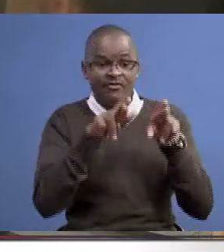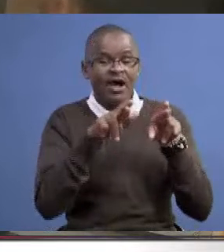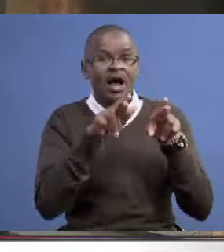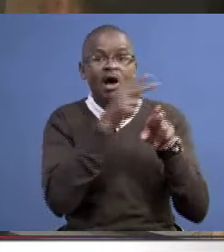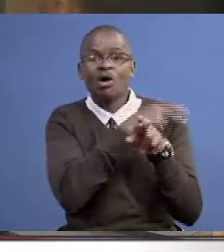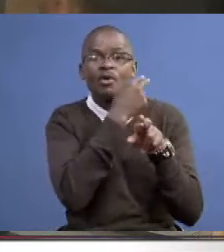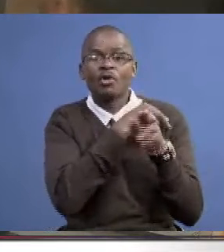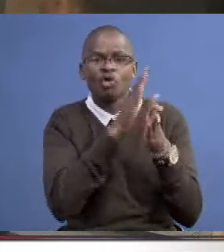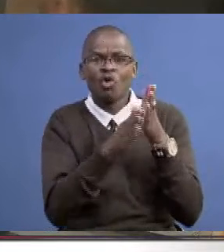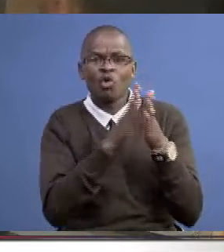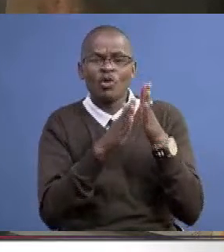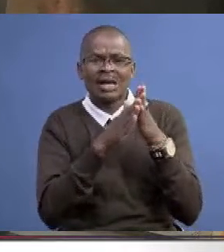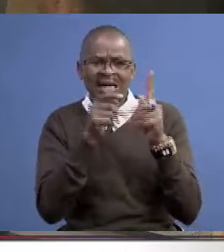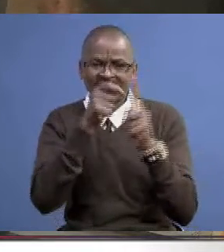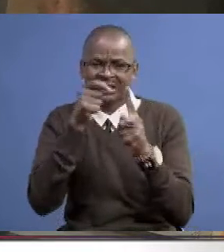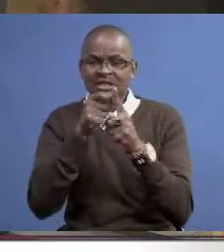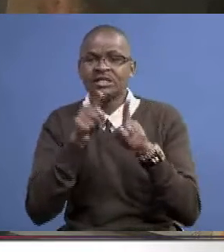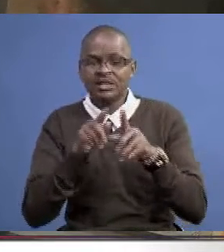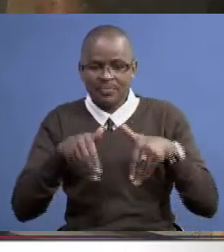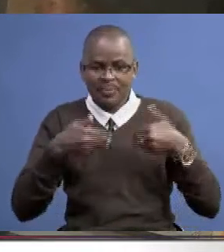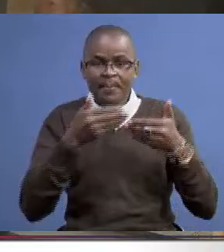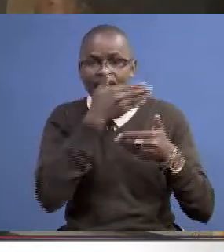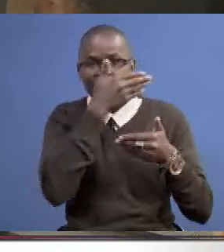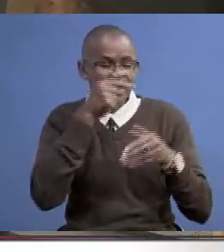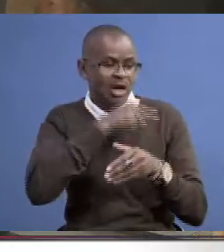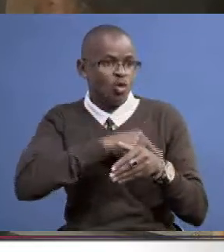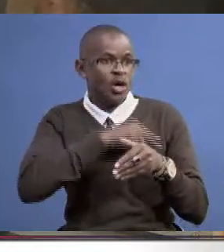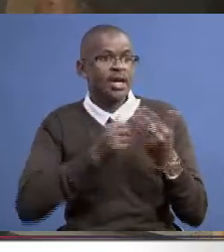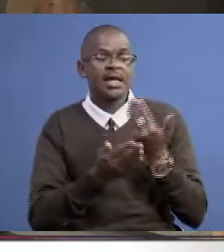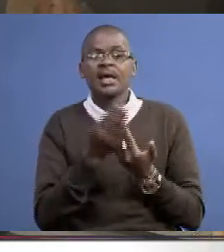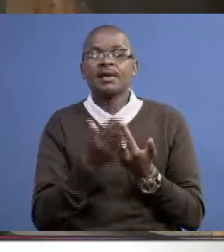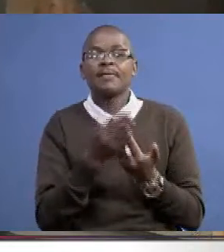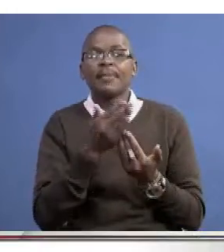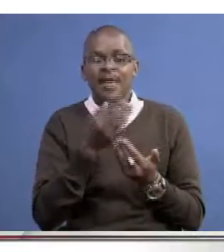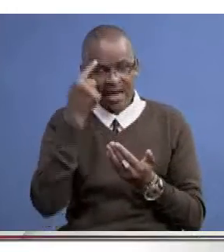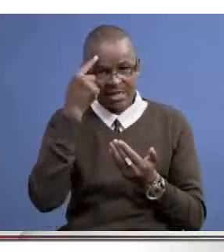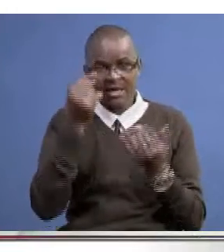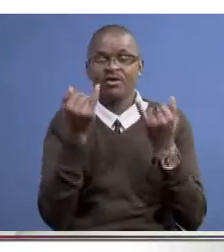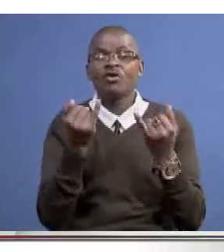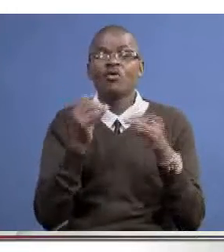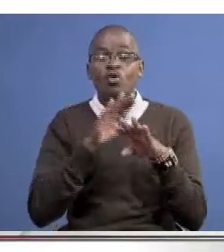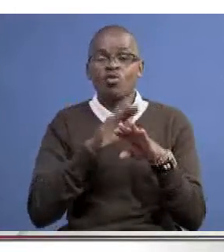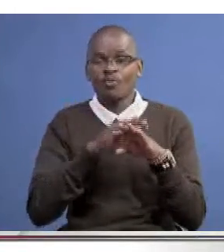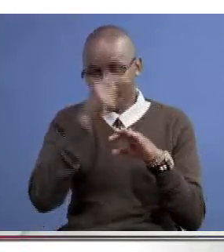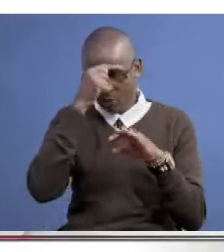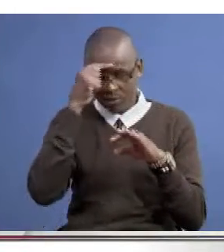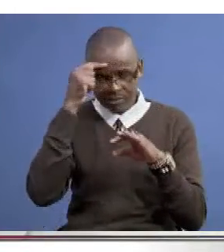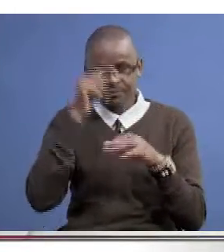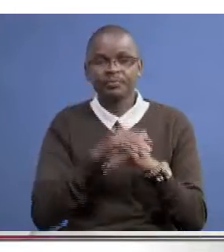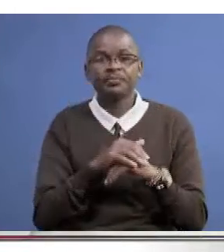to help in quicker, earlier diagnosis and provision of better quality care. I think so far so good